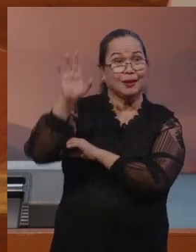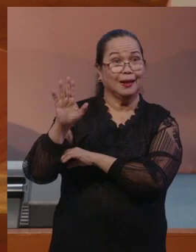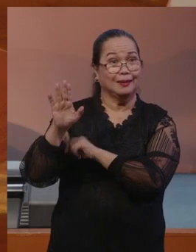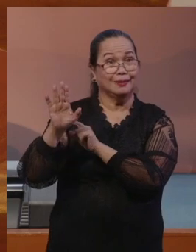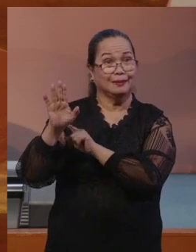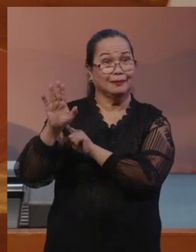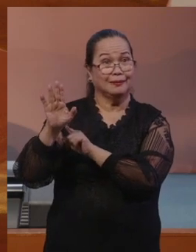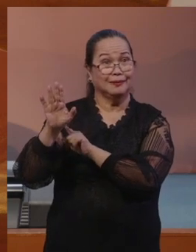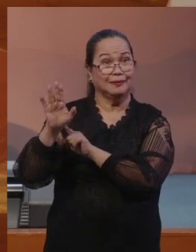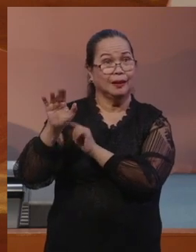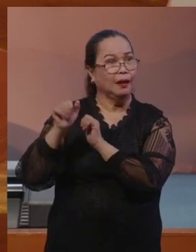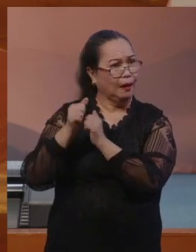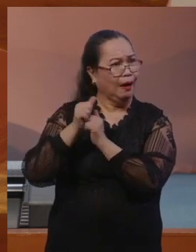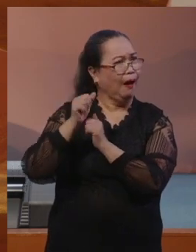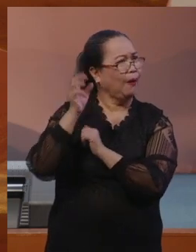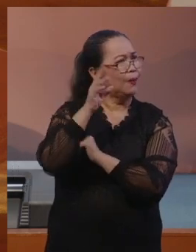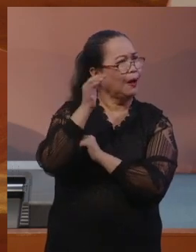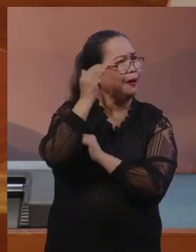Paano kaya niya nalaman yun?